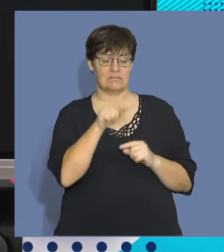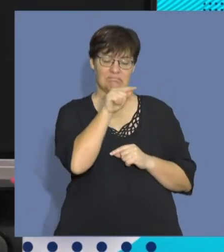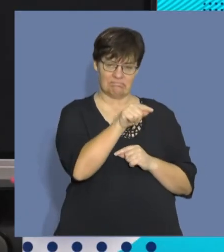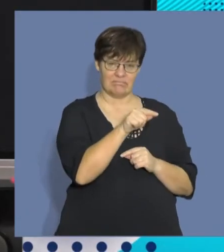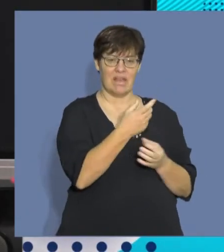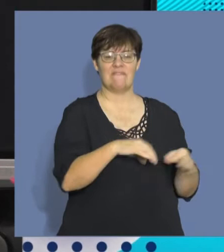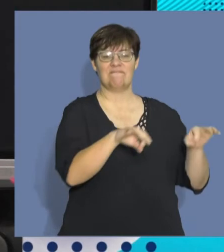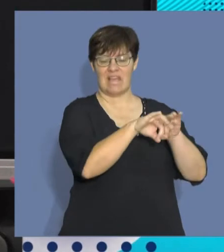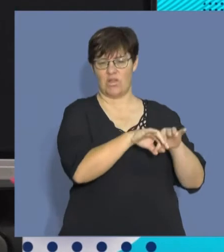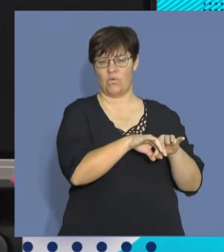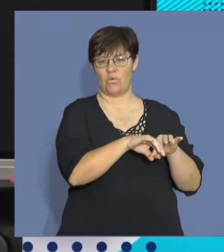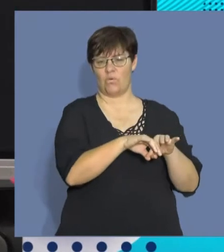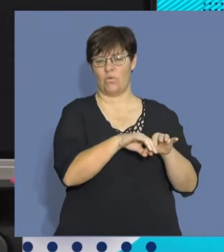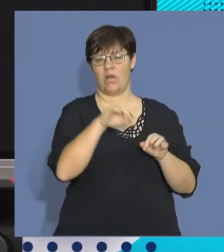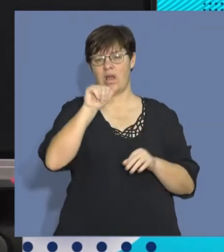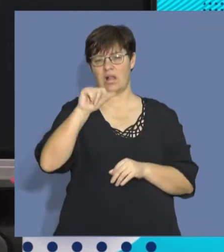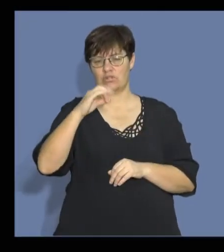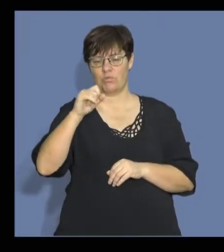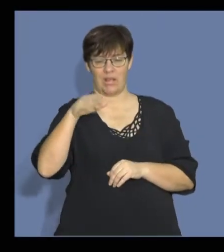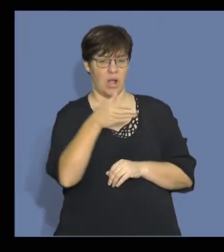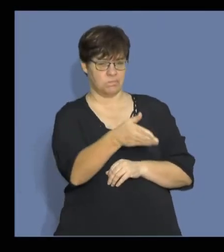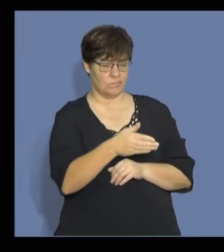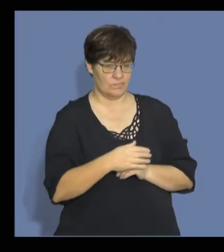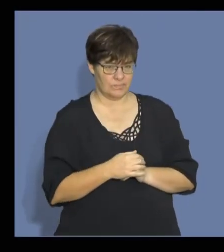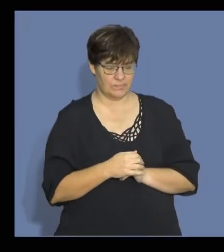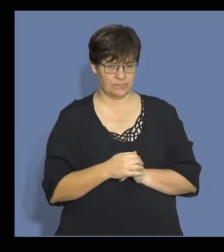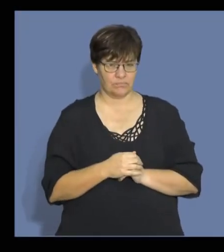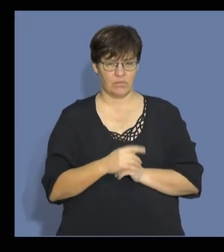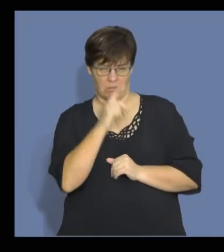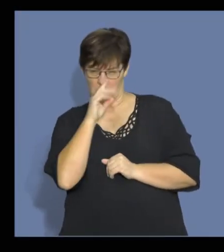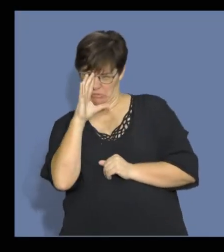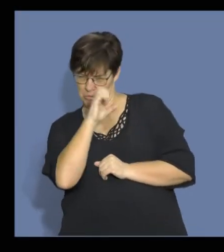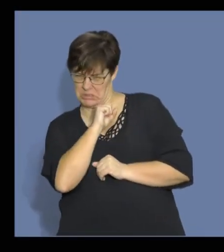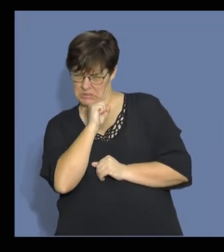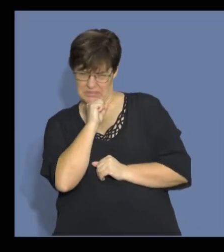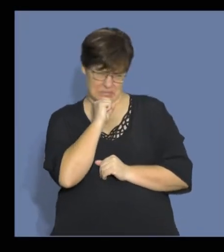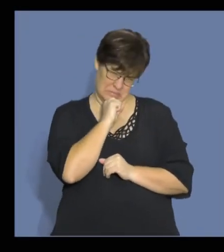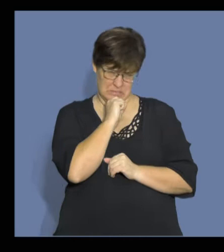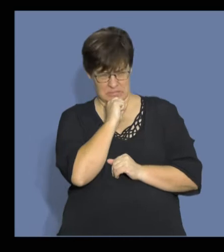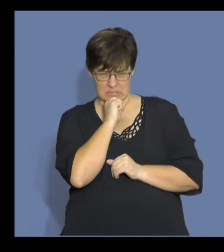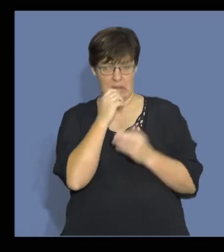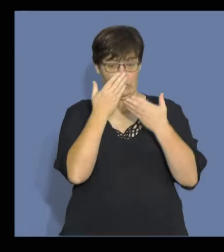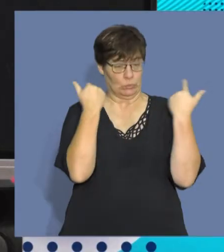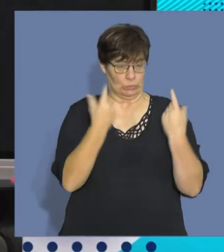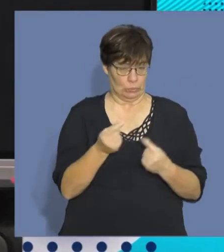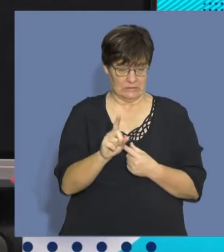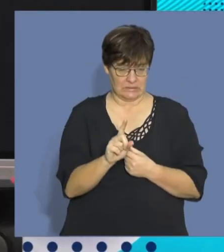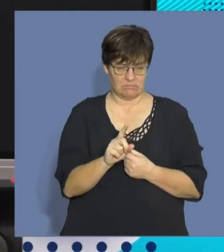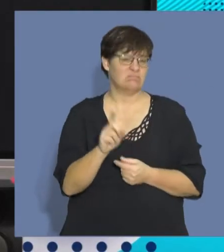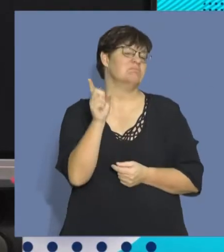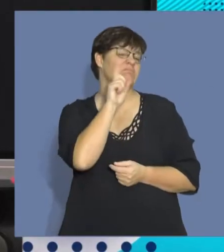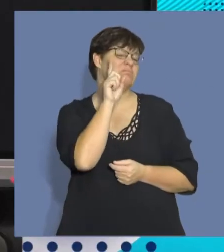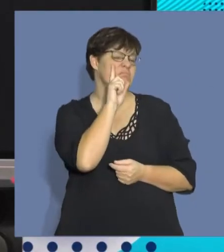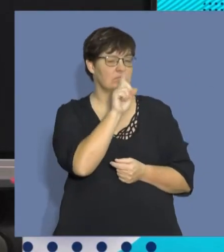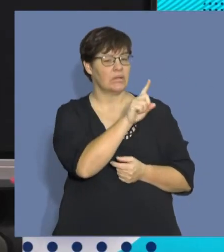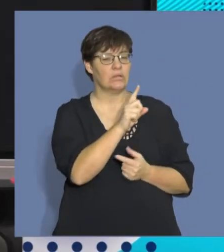algebraic values. Okay, so again, I look at this, it looks a little bit strange. I don't exactly know what to do, but let's